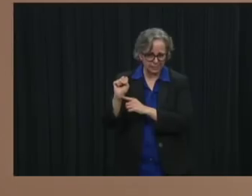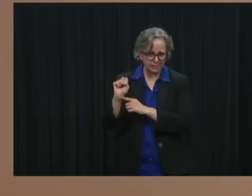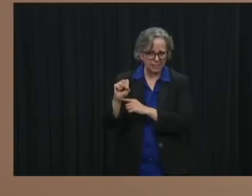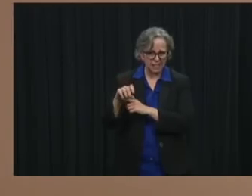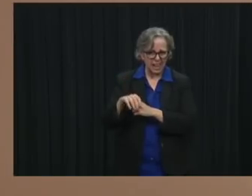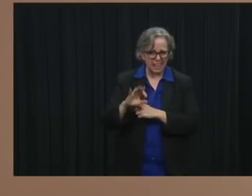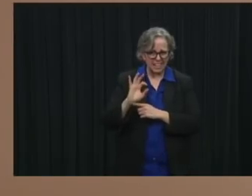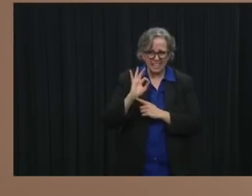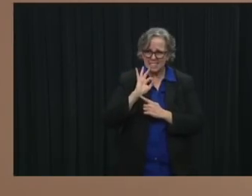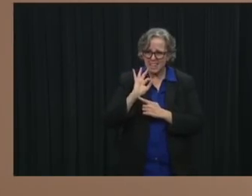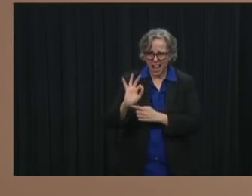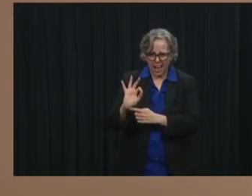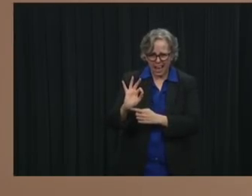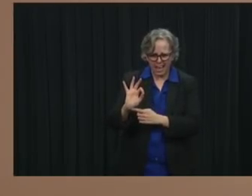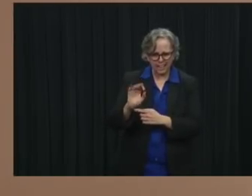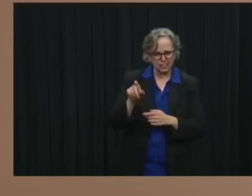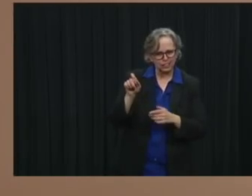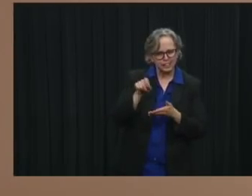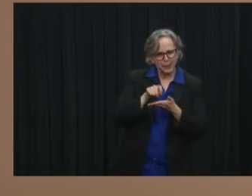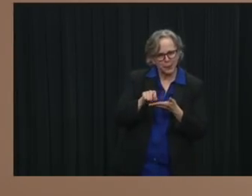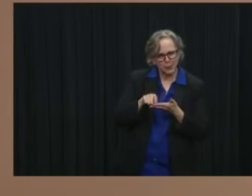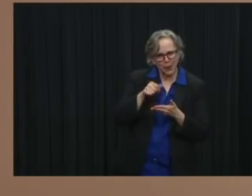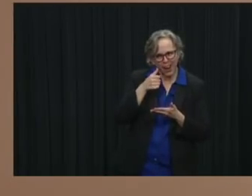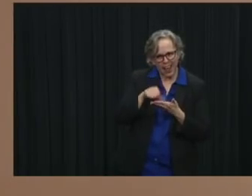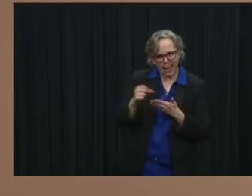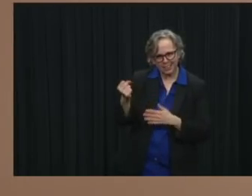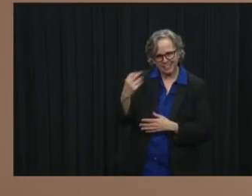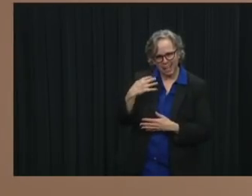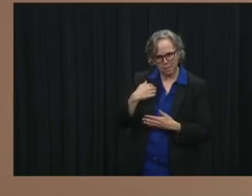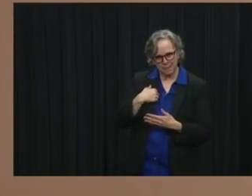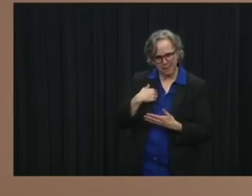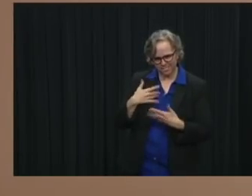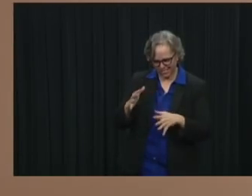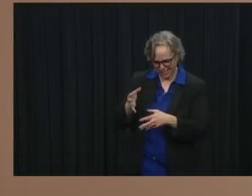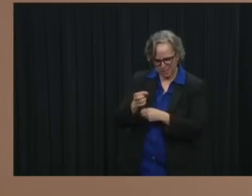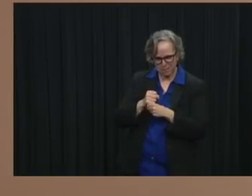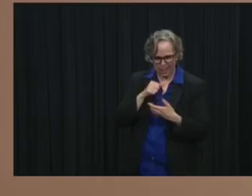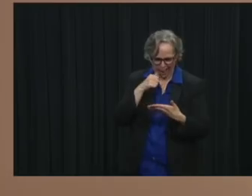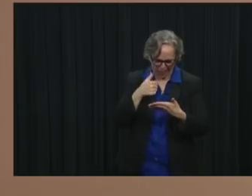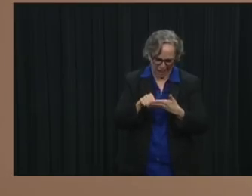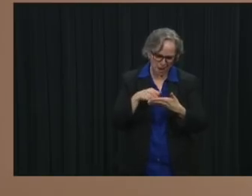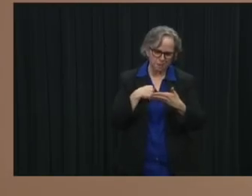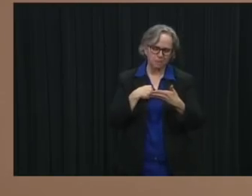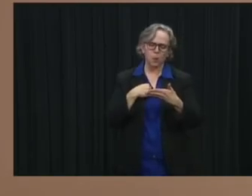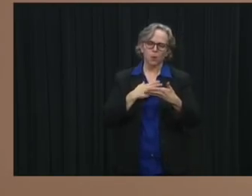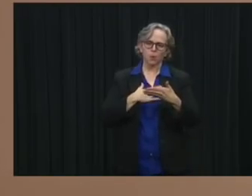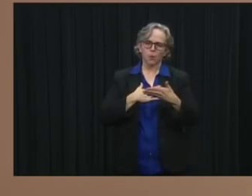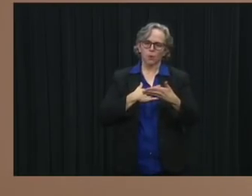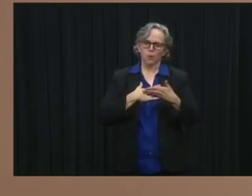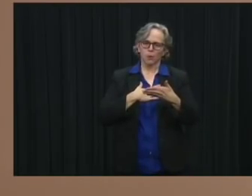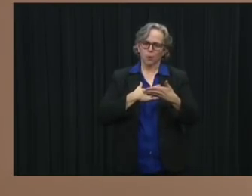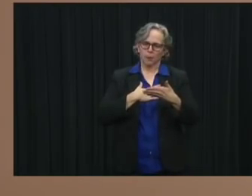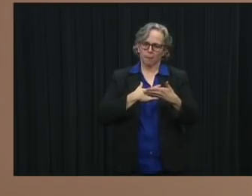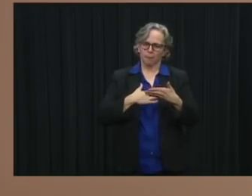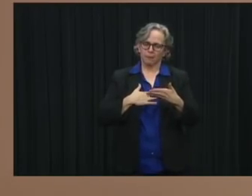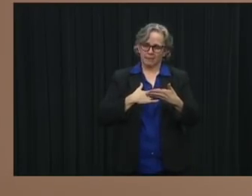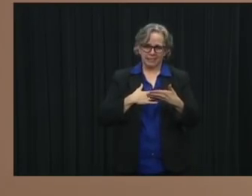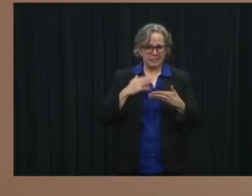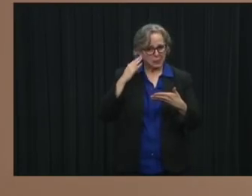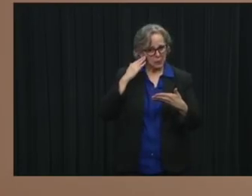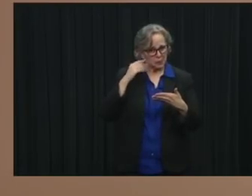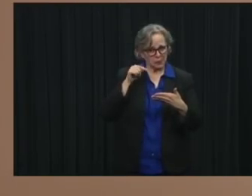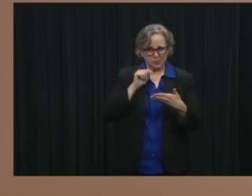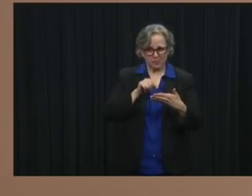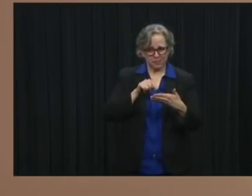me. This has reached me, and I want you to know a couple things. First of all, sometimes I feel that I